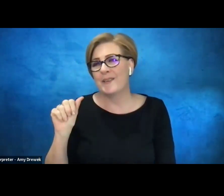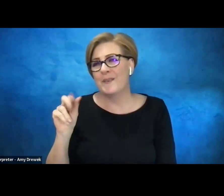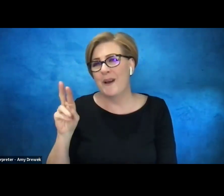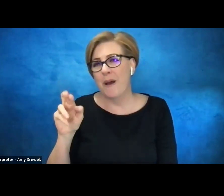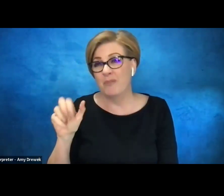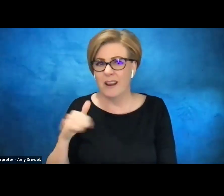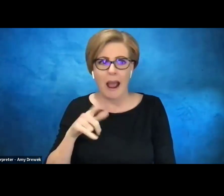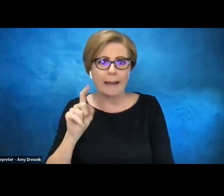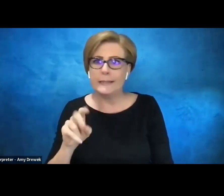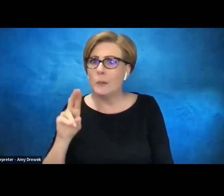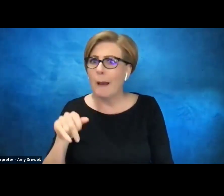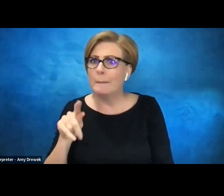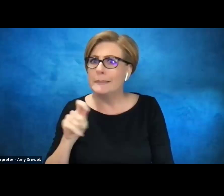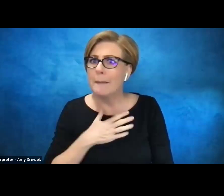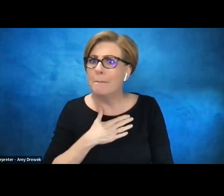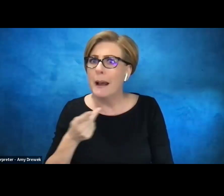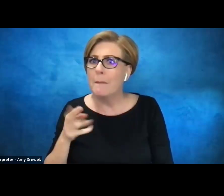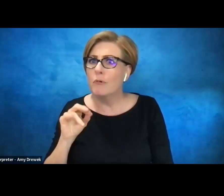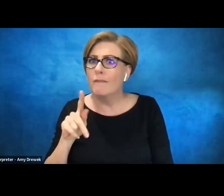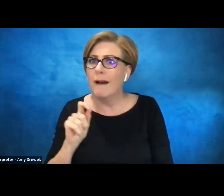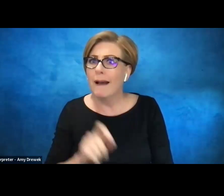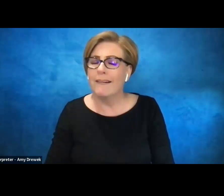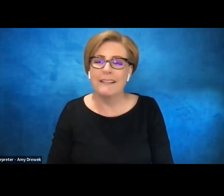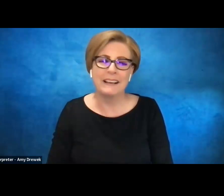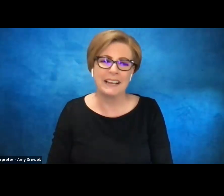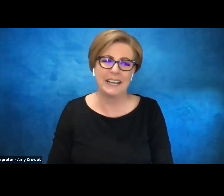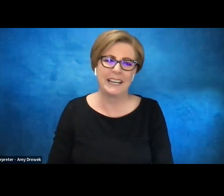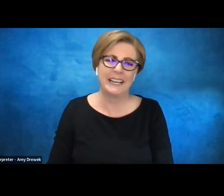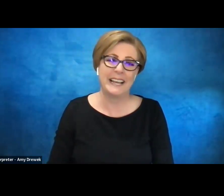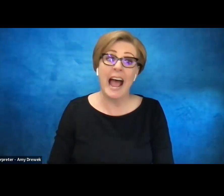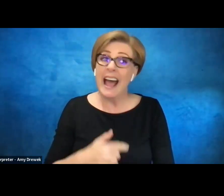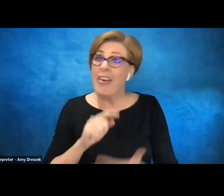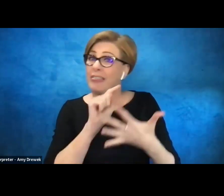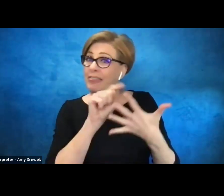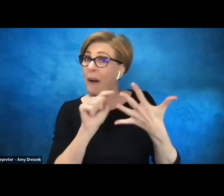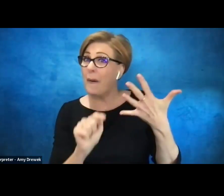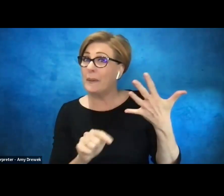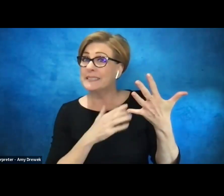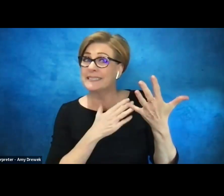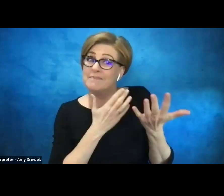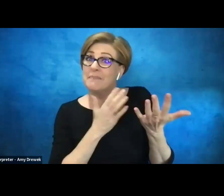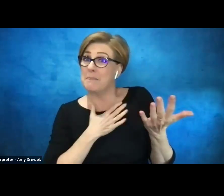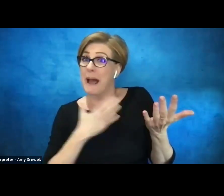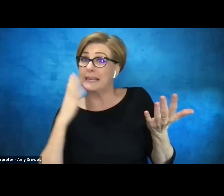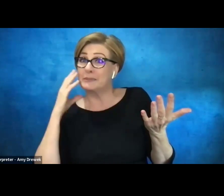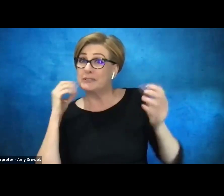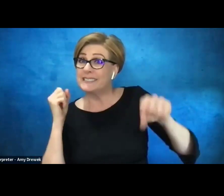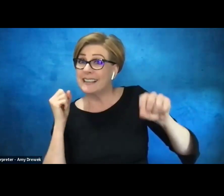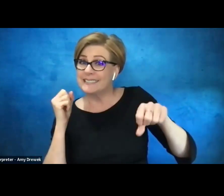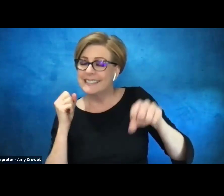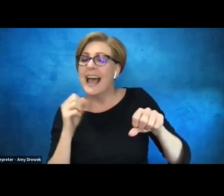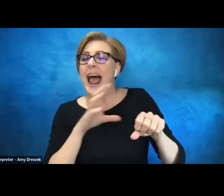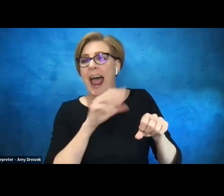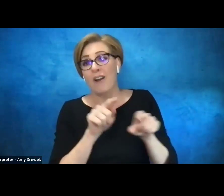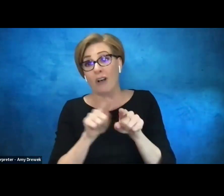need to update my profile on the I am all those things and I have done all those things, but I am also